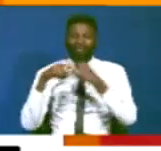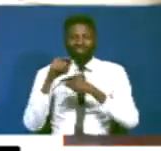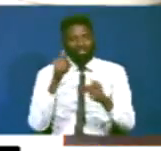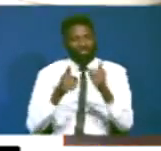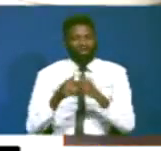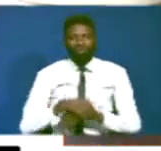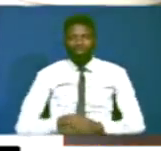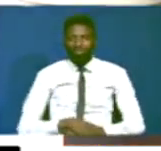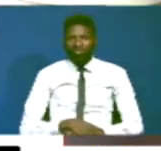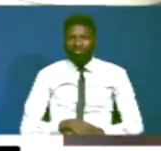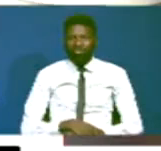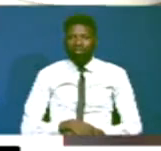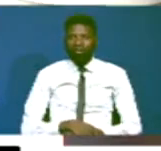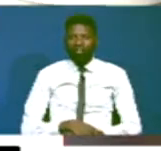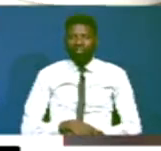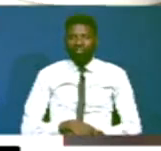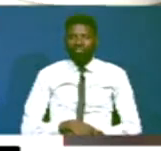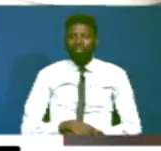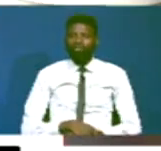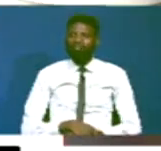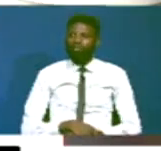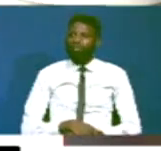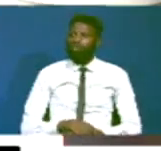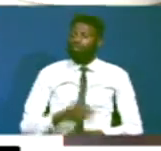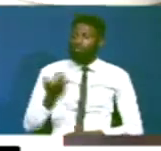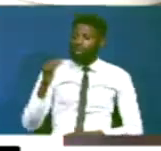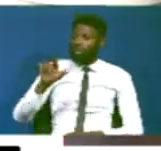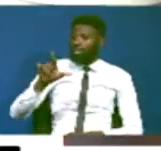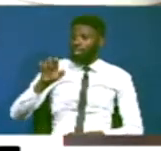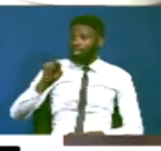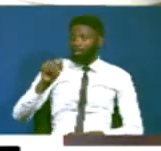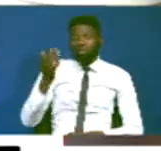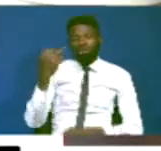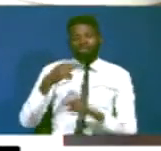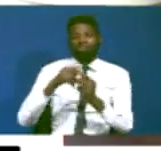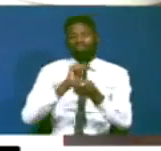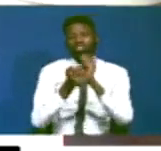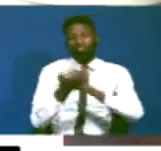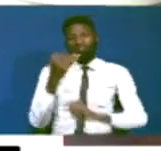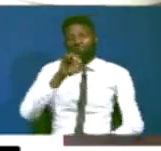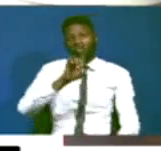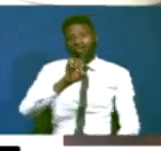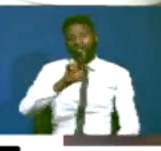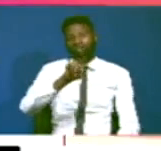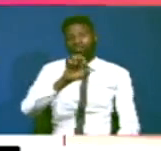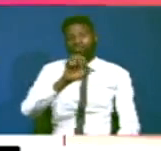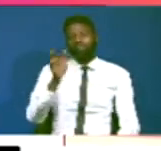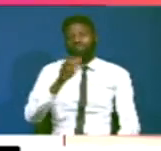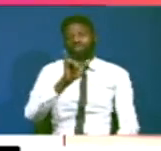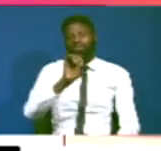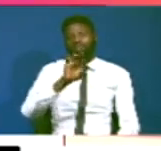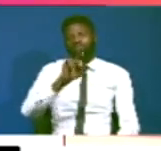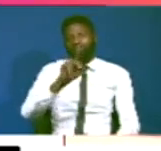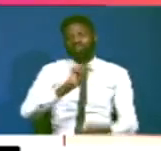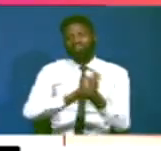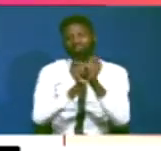When I was at Lenana School, as the name changed, because I was there when the name changed from Duke of York. From Duke of York to Lenana. To Lenana School. Yeah. the